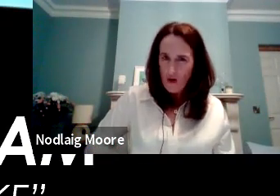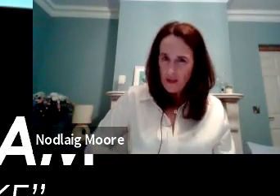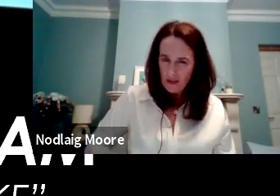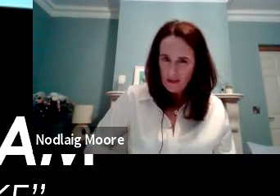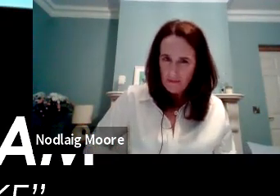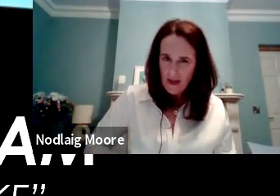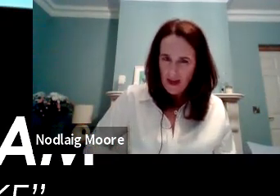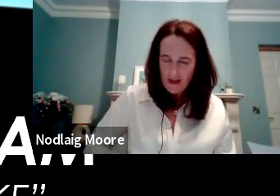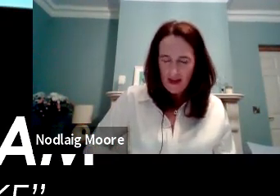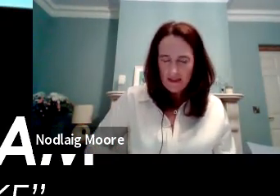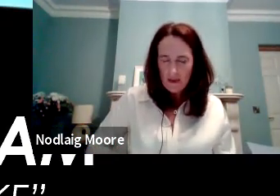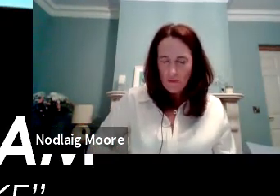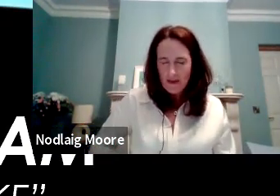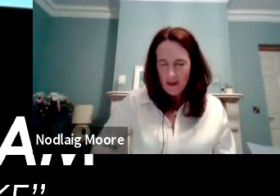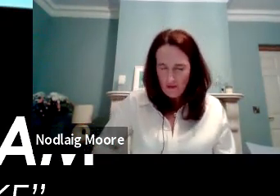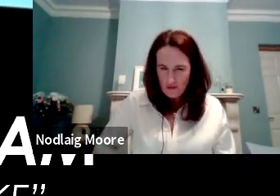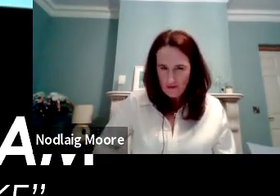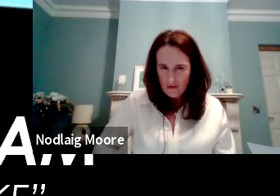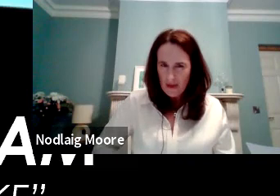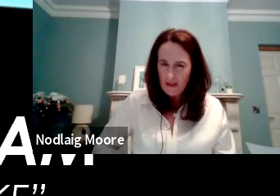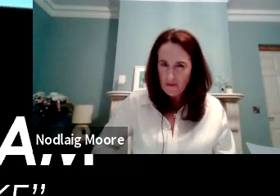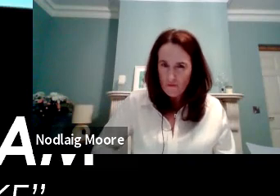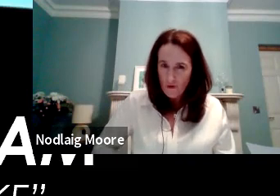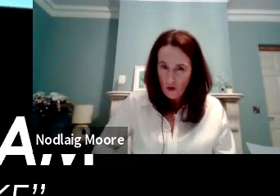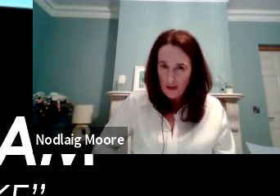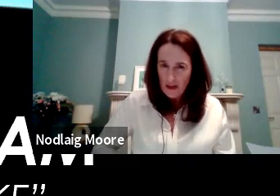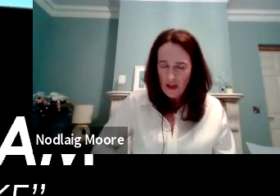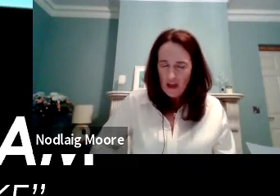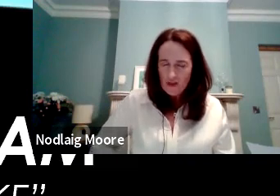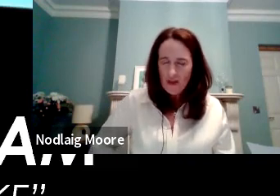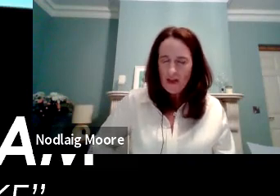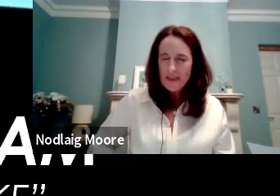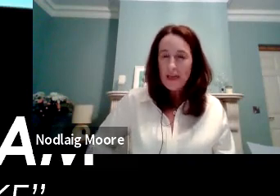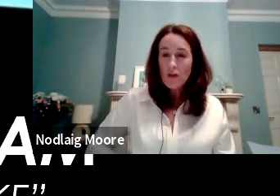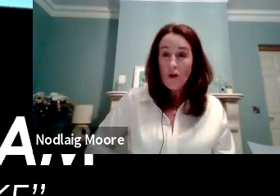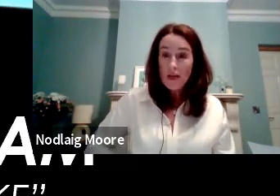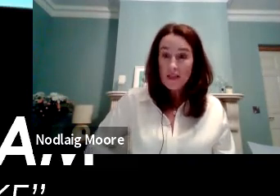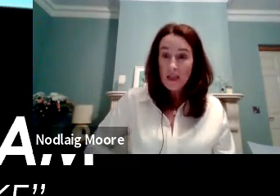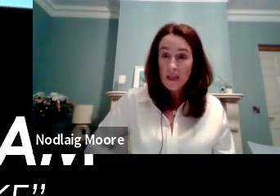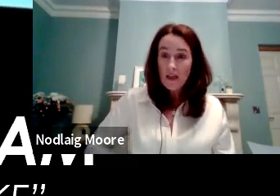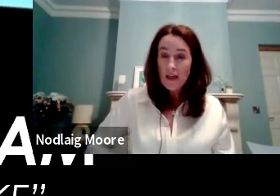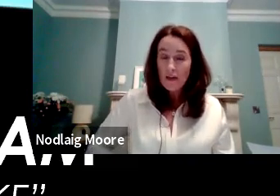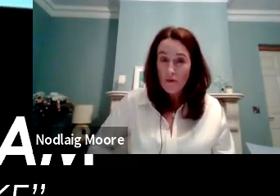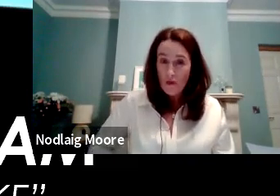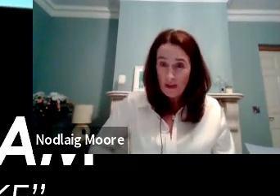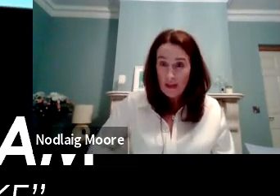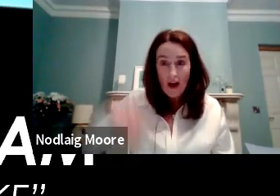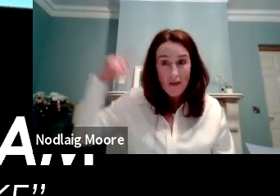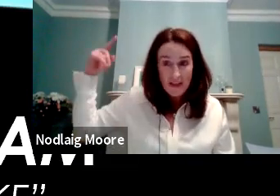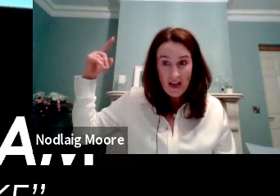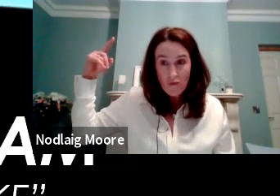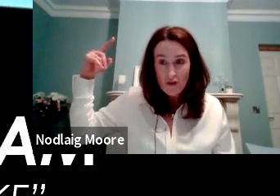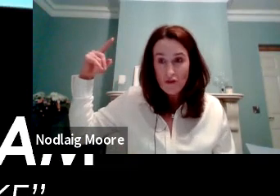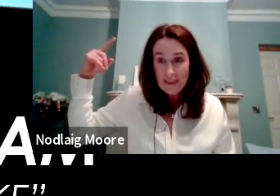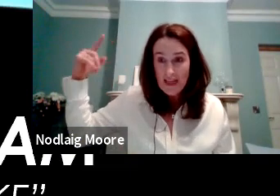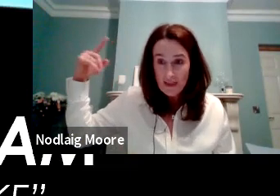say rising in my head. And as I breathe out, the belly is falling. So then I'm saying rising and falling. I